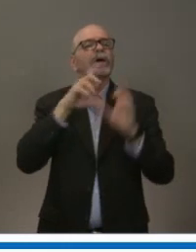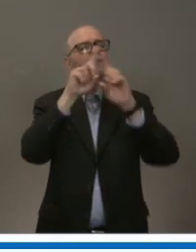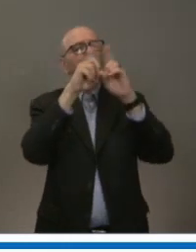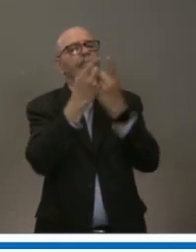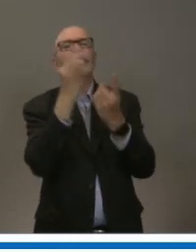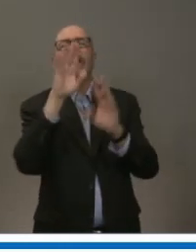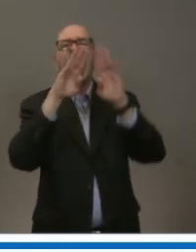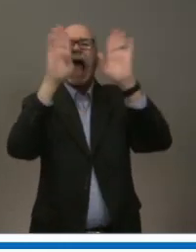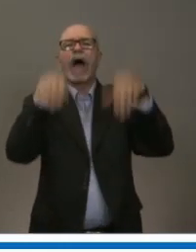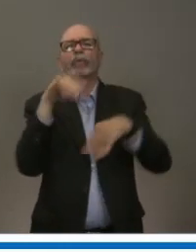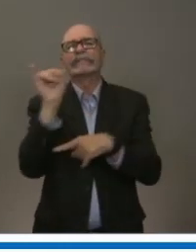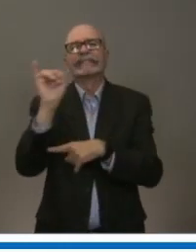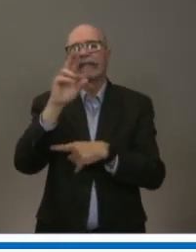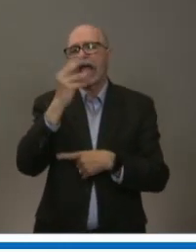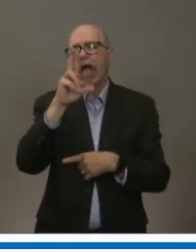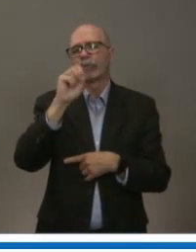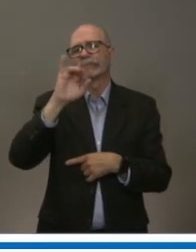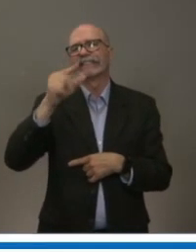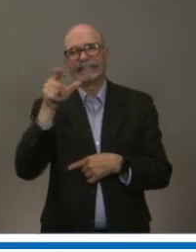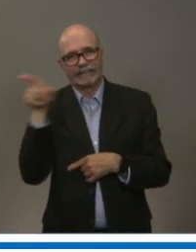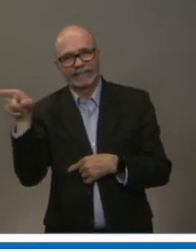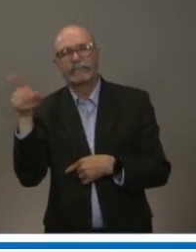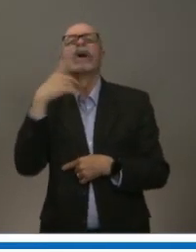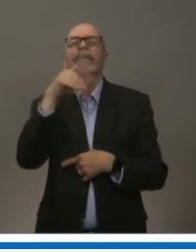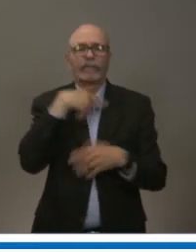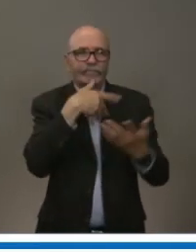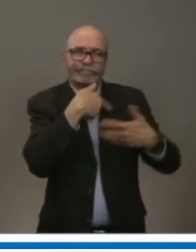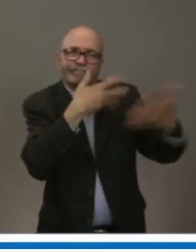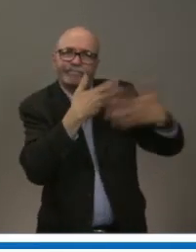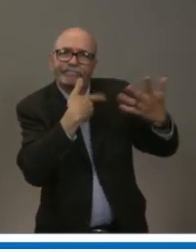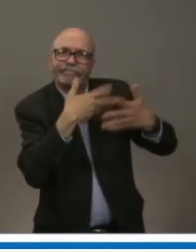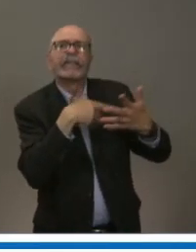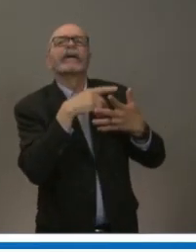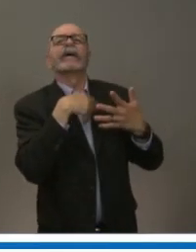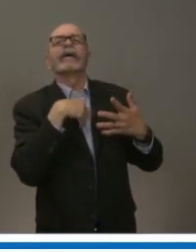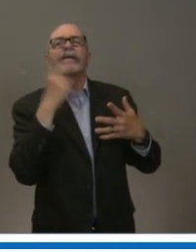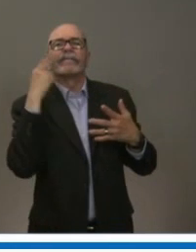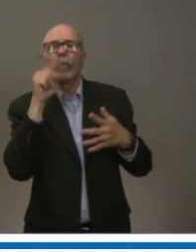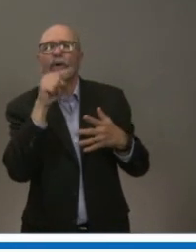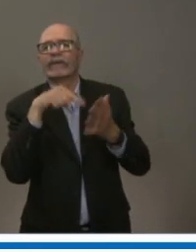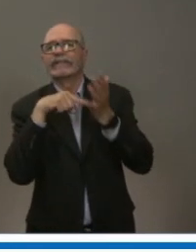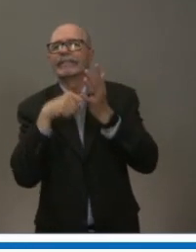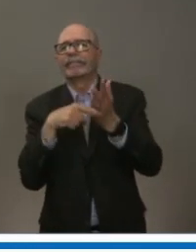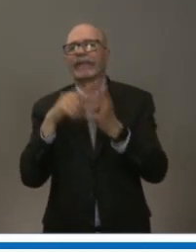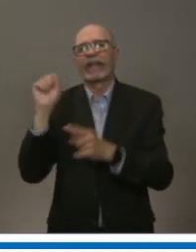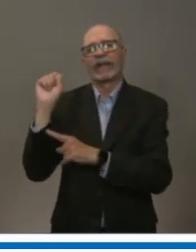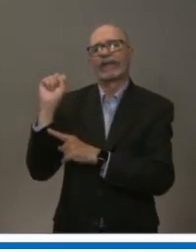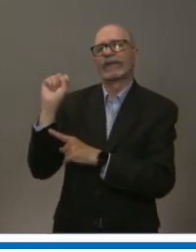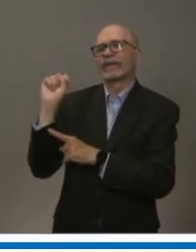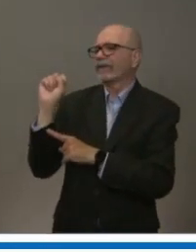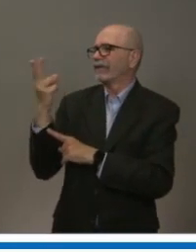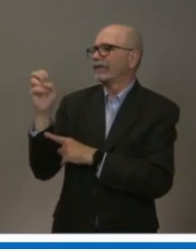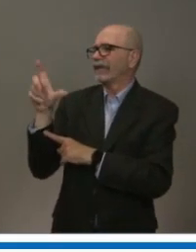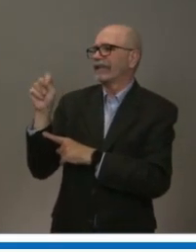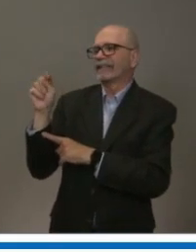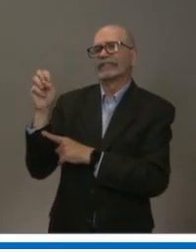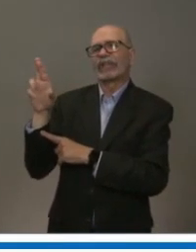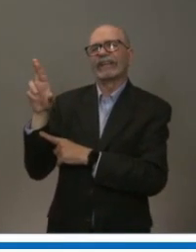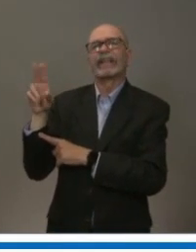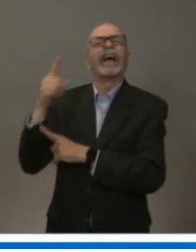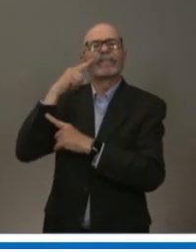Haven't worked with shelters in around domestic violence. There's now a proposal before the minister that came in to expand that.